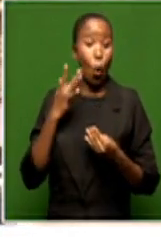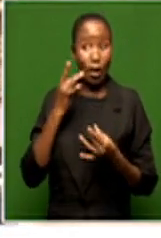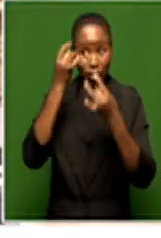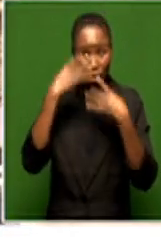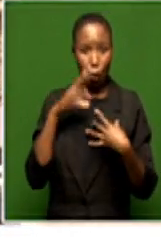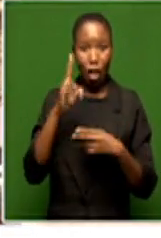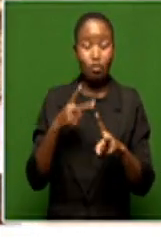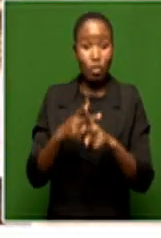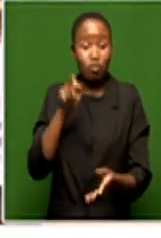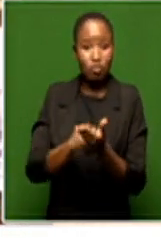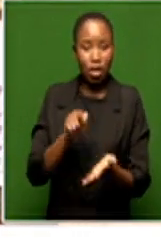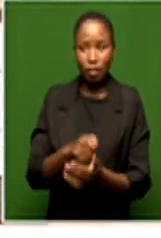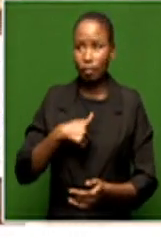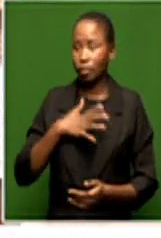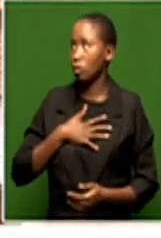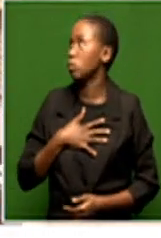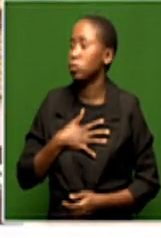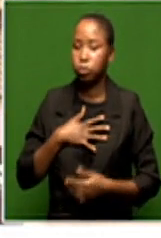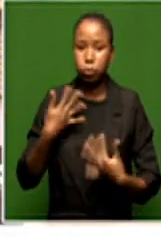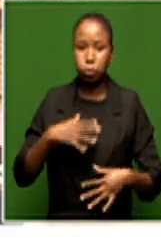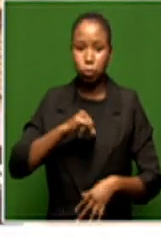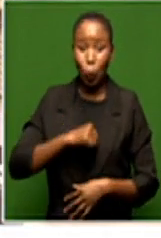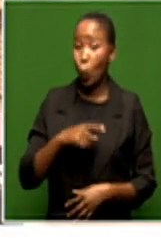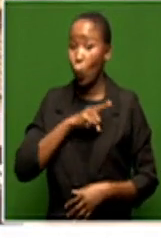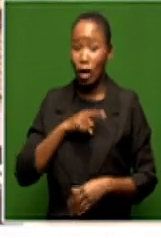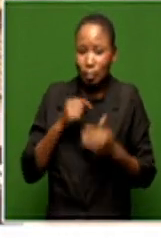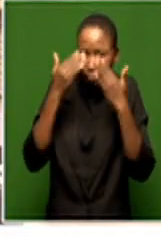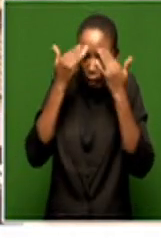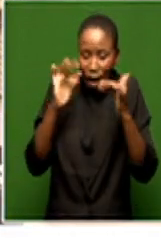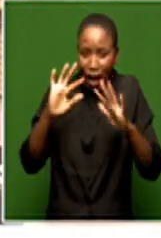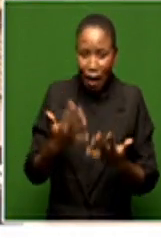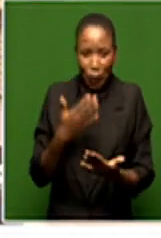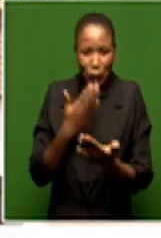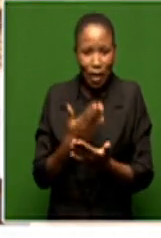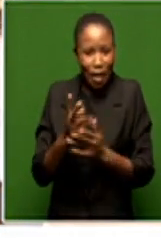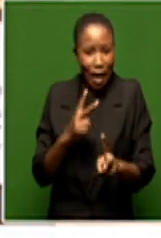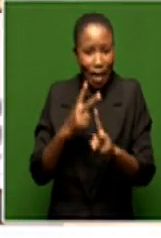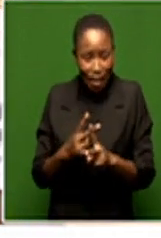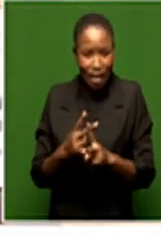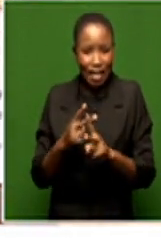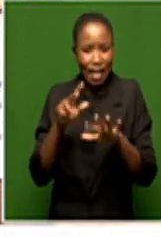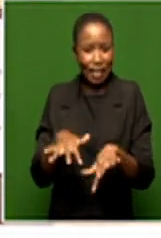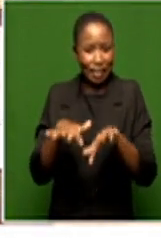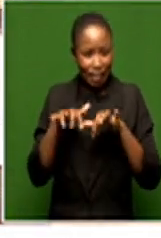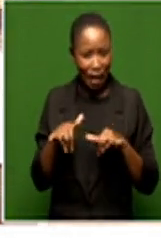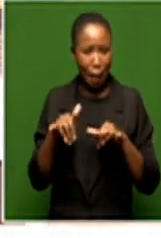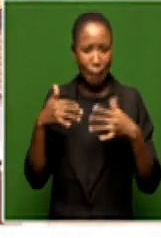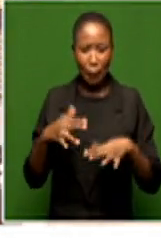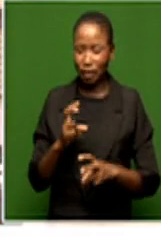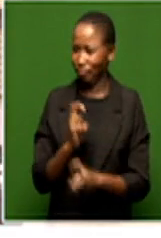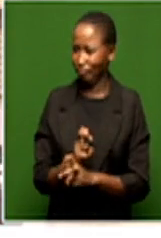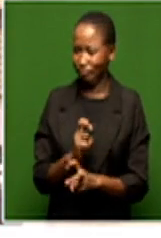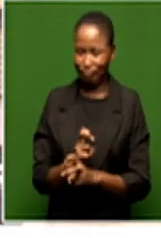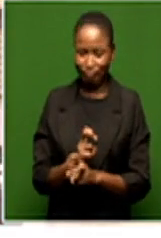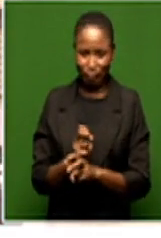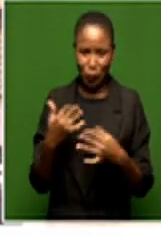burning out, and I didn't know how I was going to get through another 2 big exams. It was probably one of the most